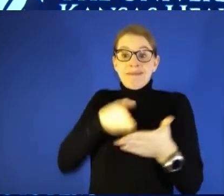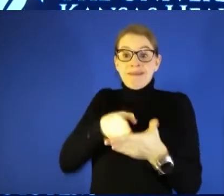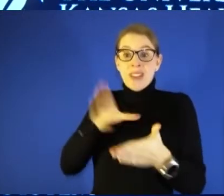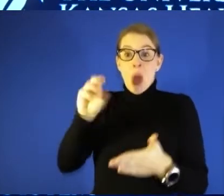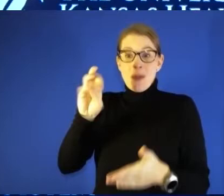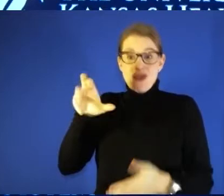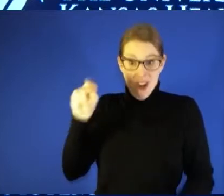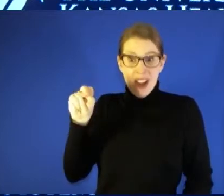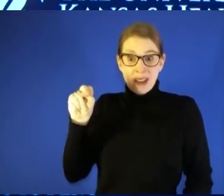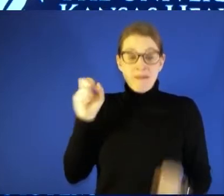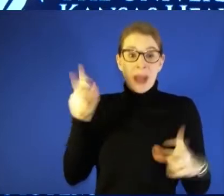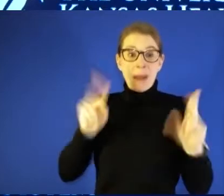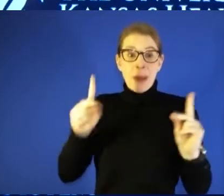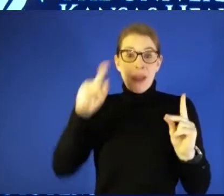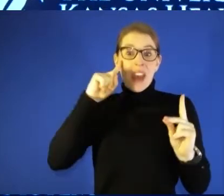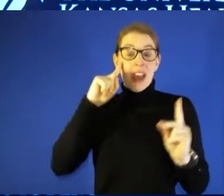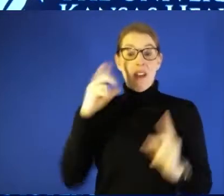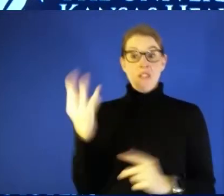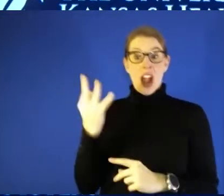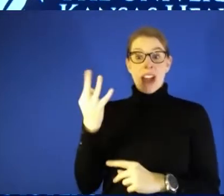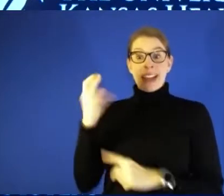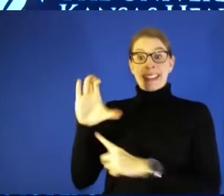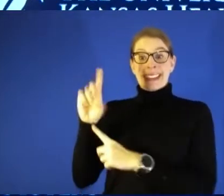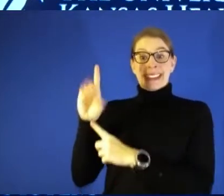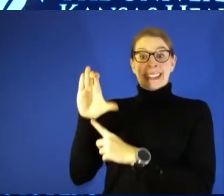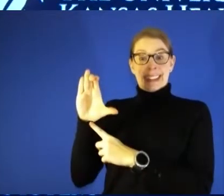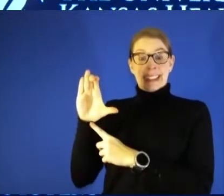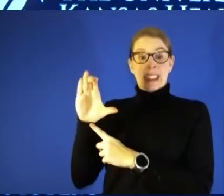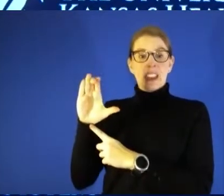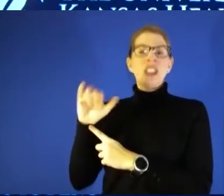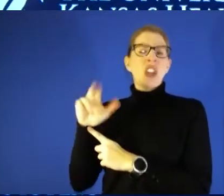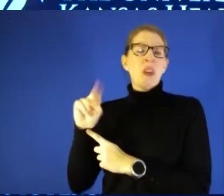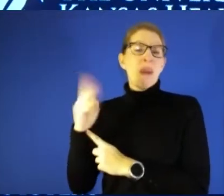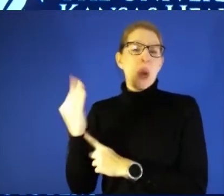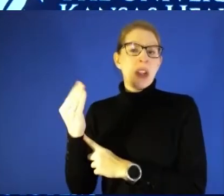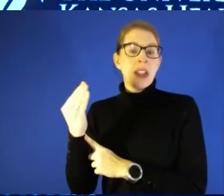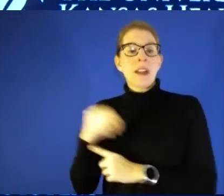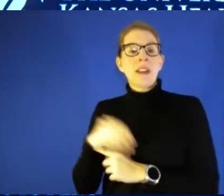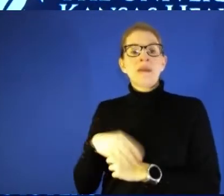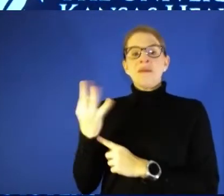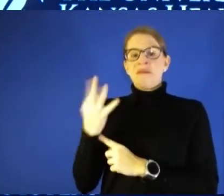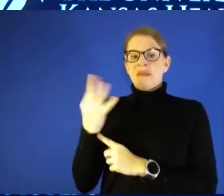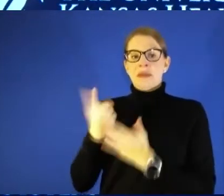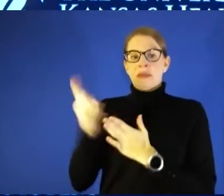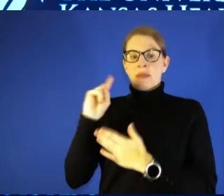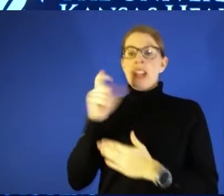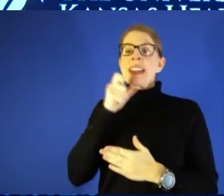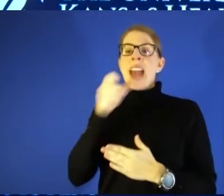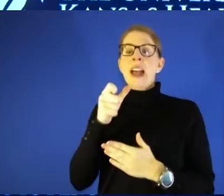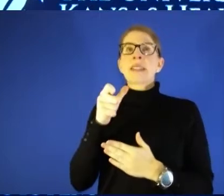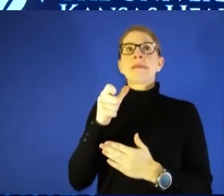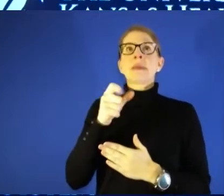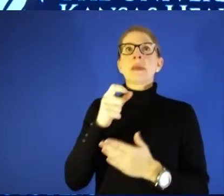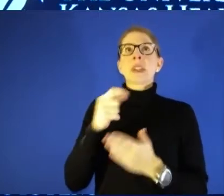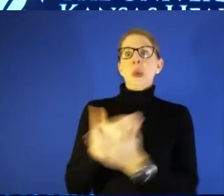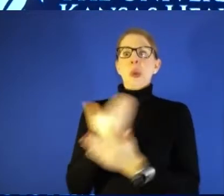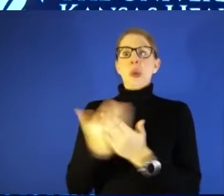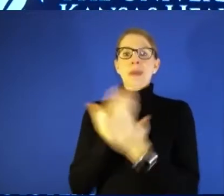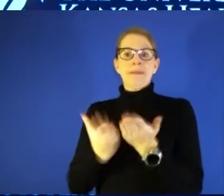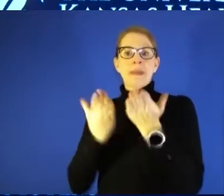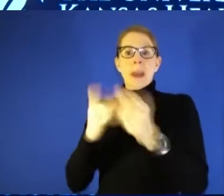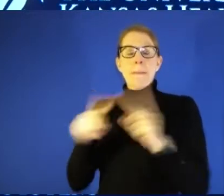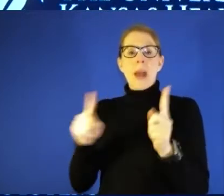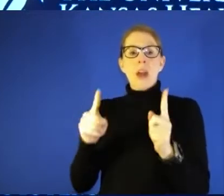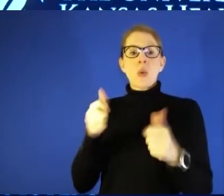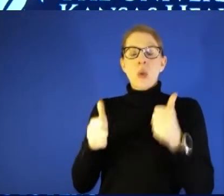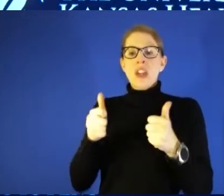Friday, January 14th, the CDC came out with, it wasn't really new guidance. It was really more what masks exist